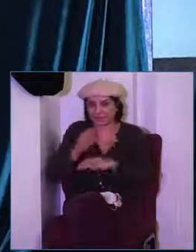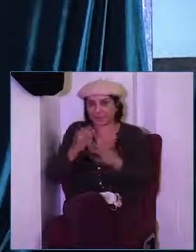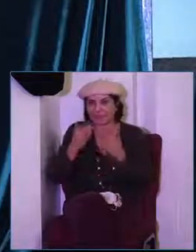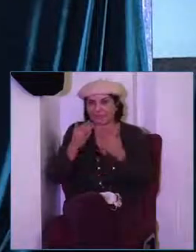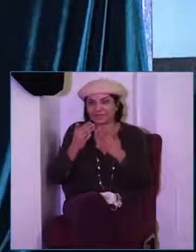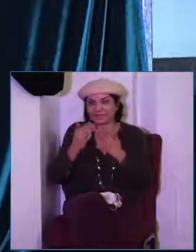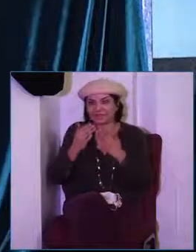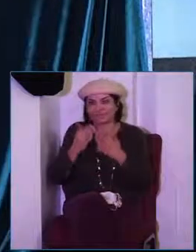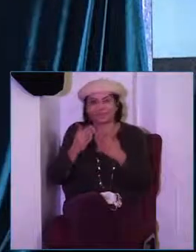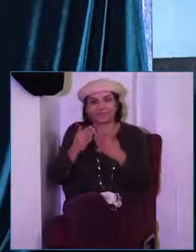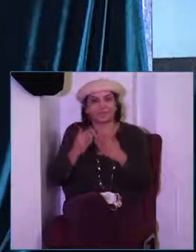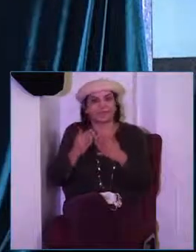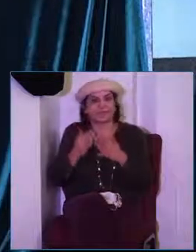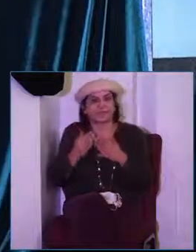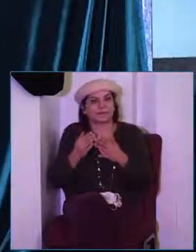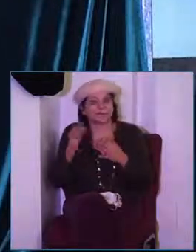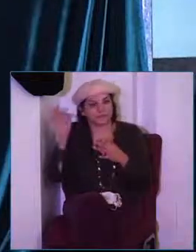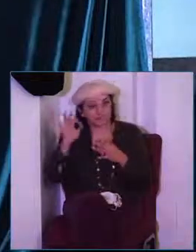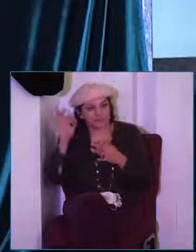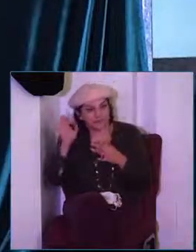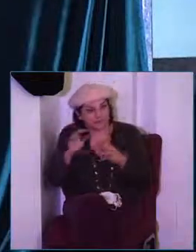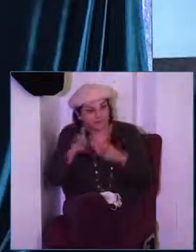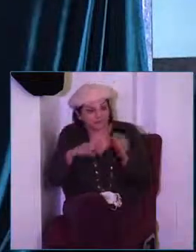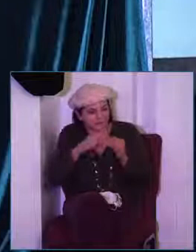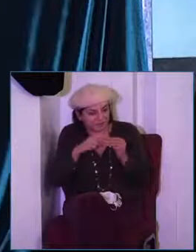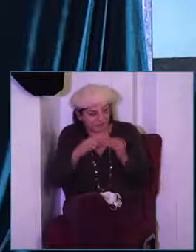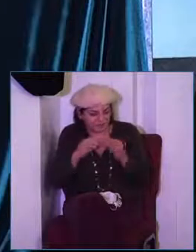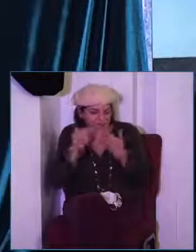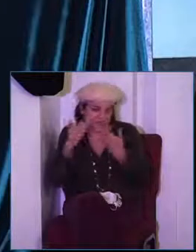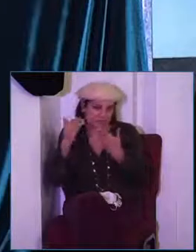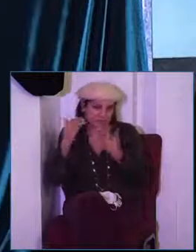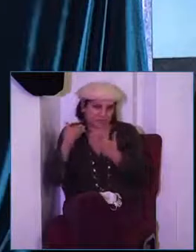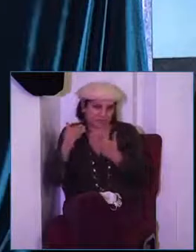heart. And I reread the scripture and I was like,